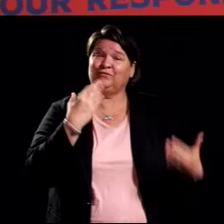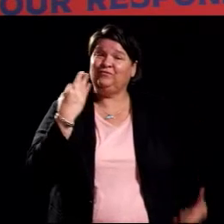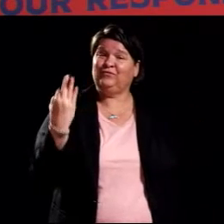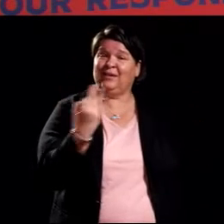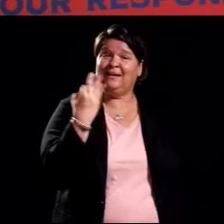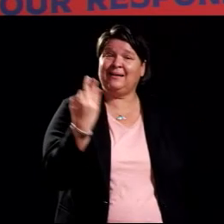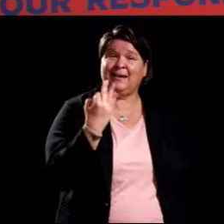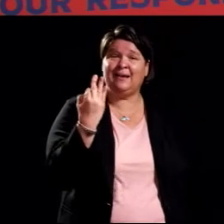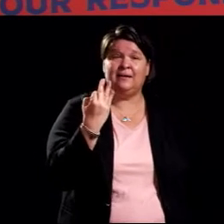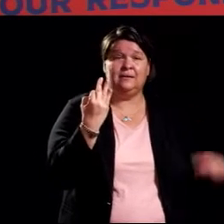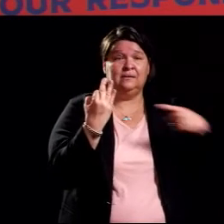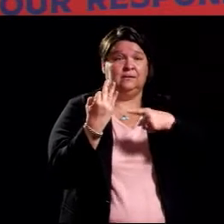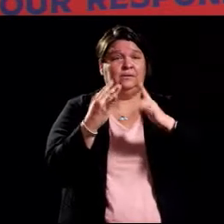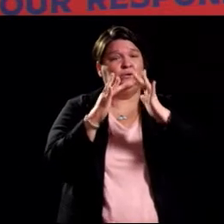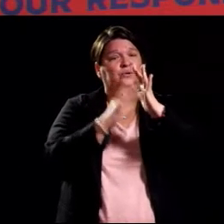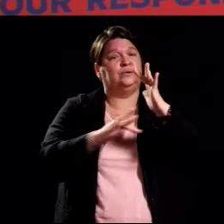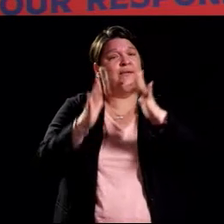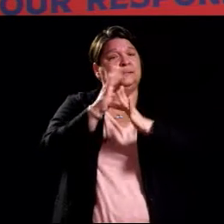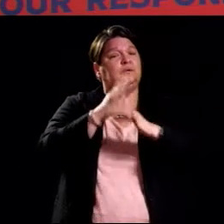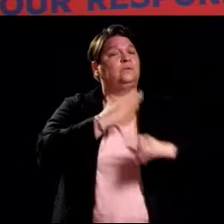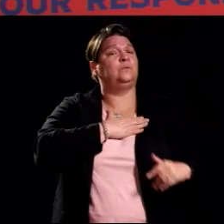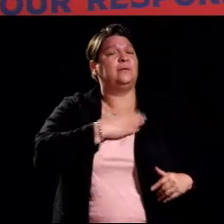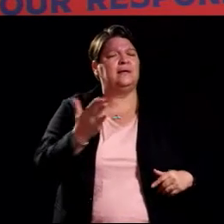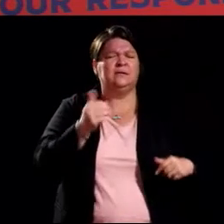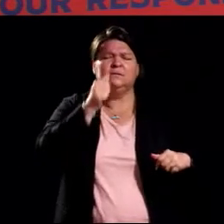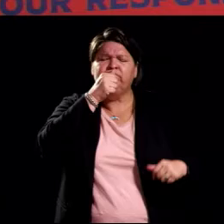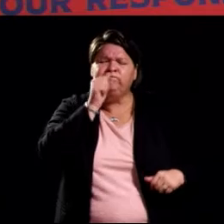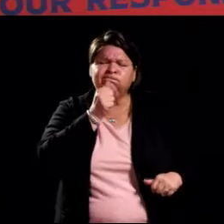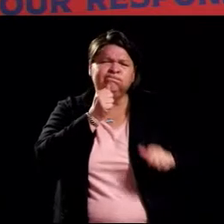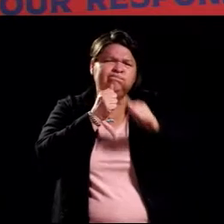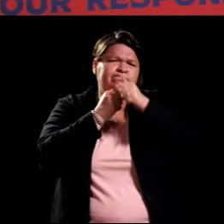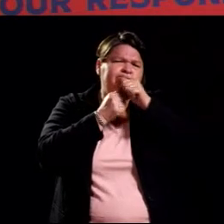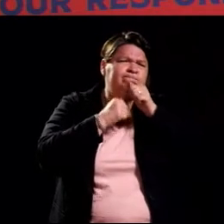suffered and died for all of us. And the story of Easter